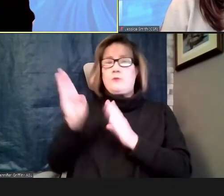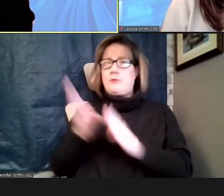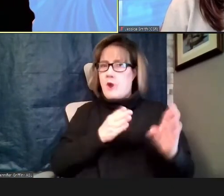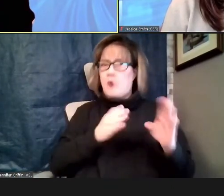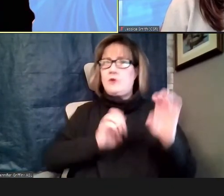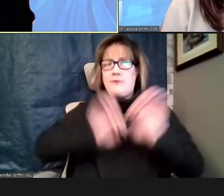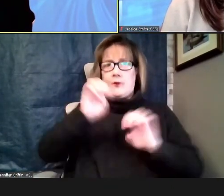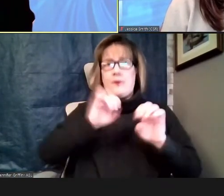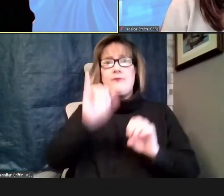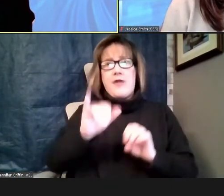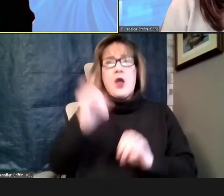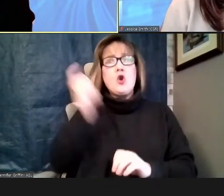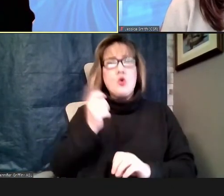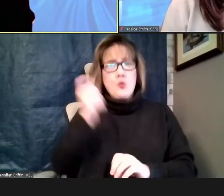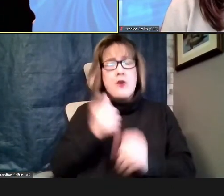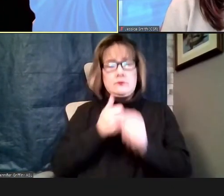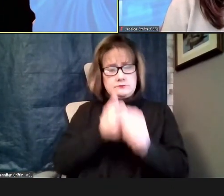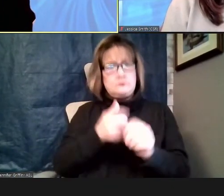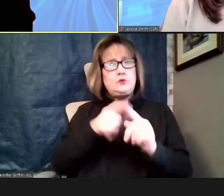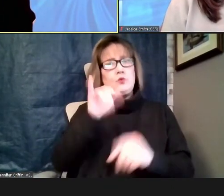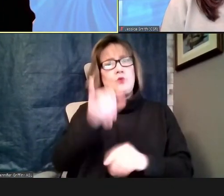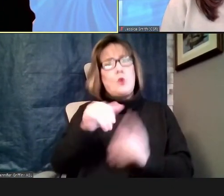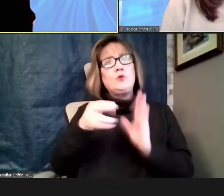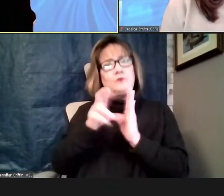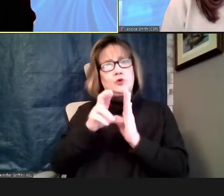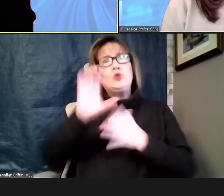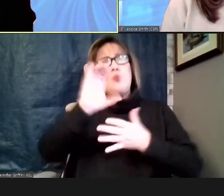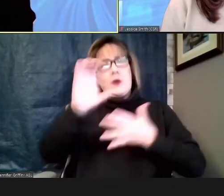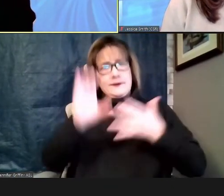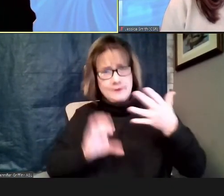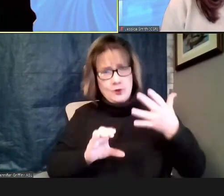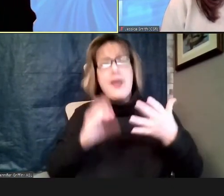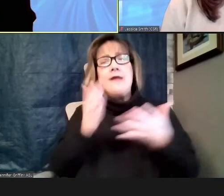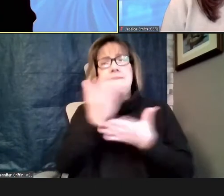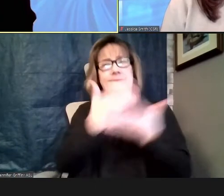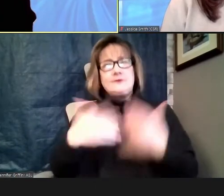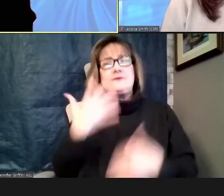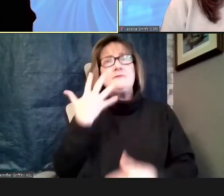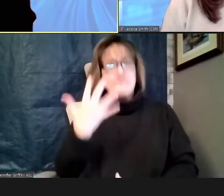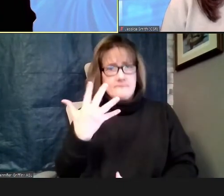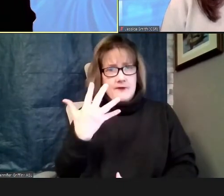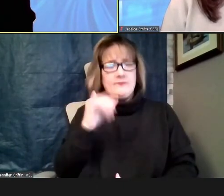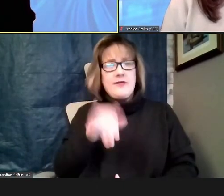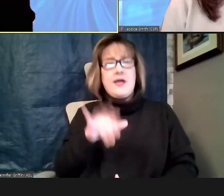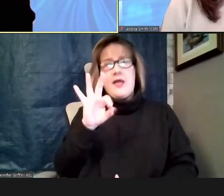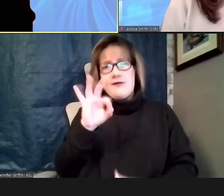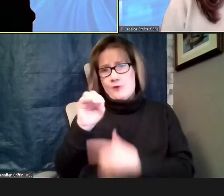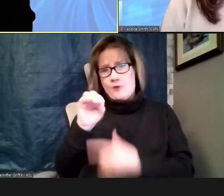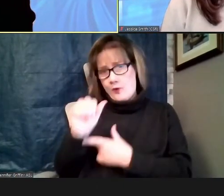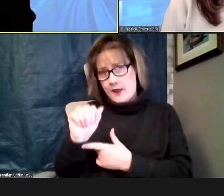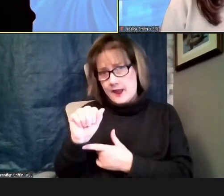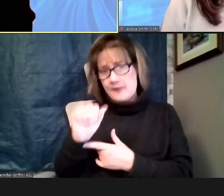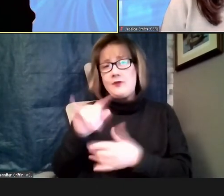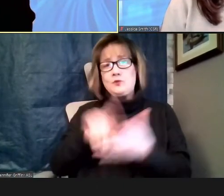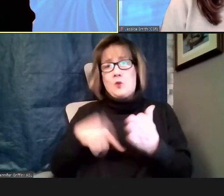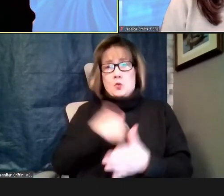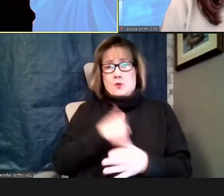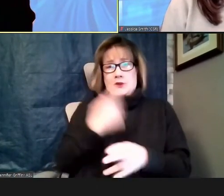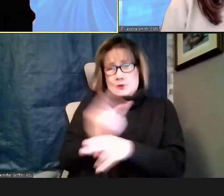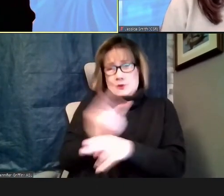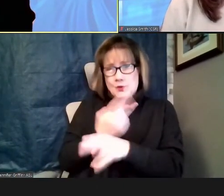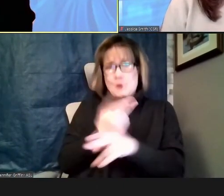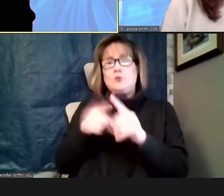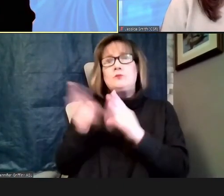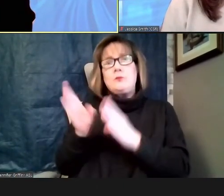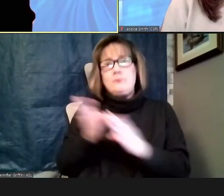grant according to those special review criteria. Again, that section 5 of the FOA is what we use to prepare